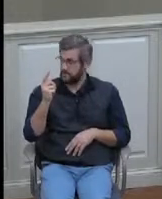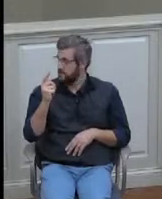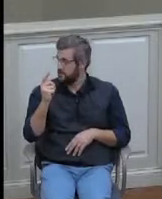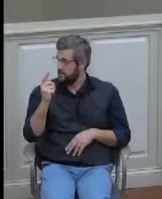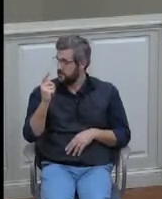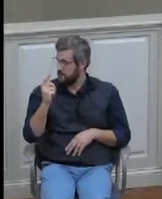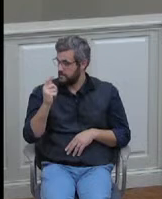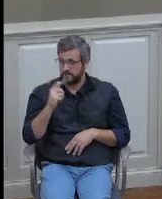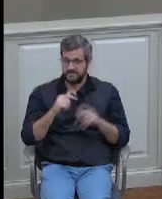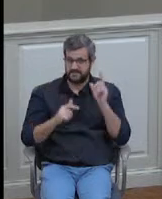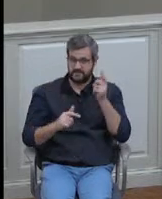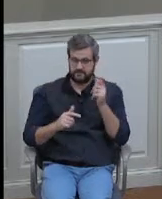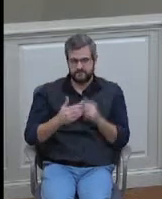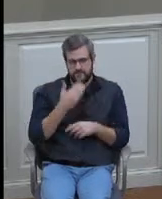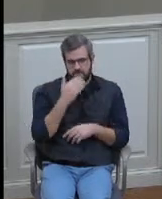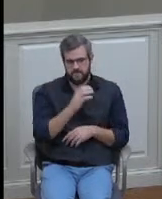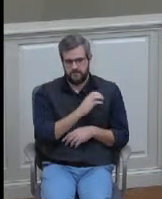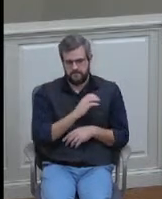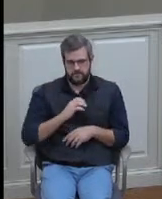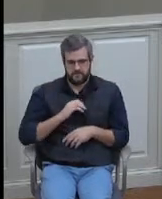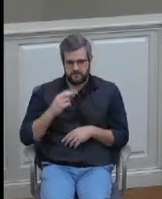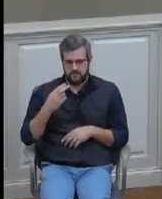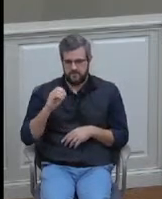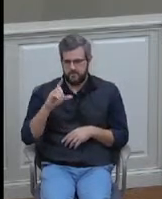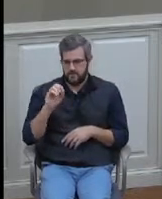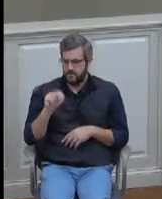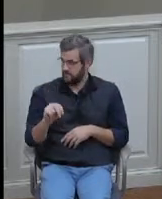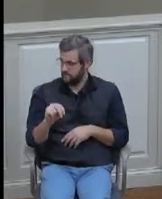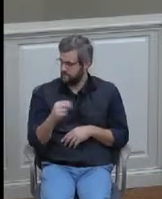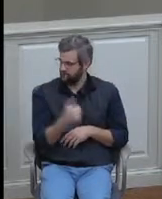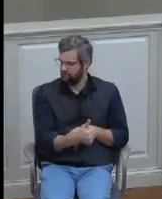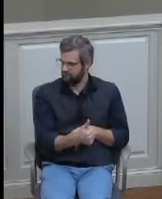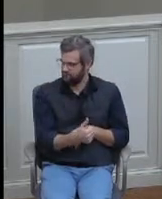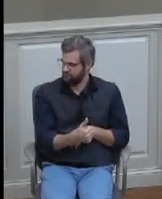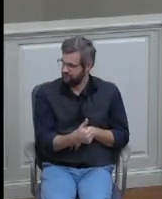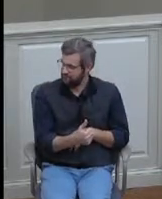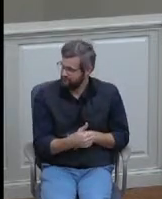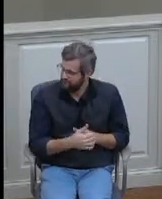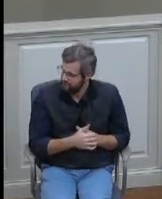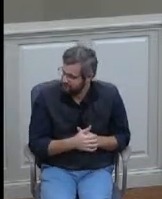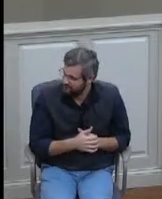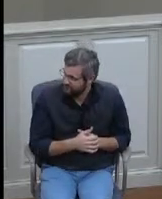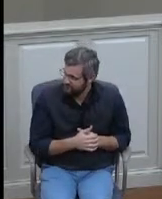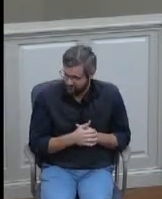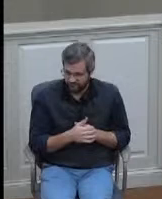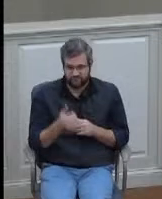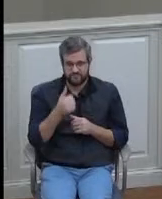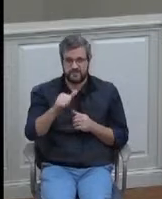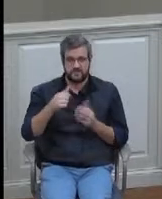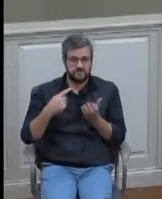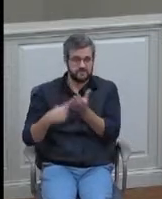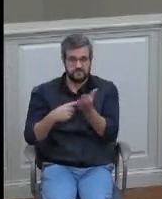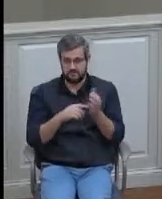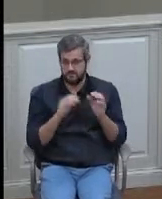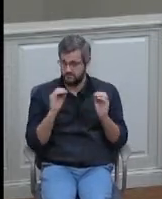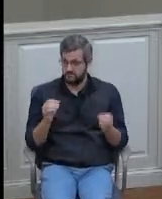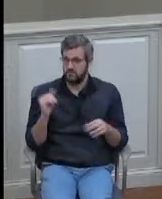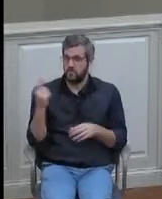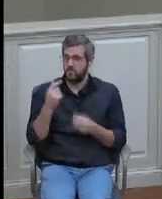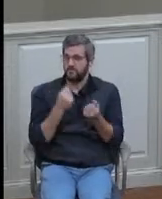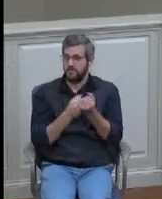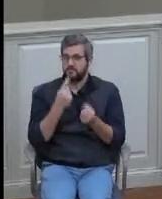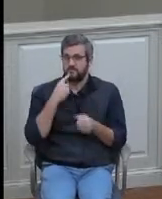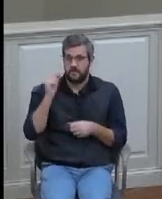Second. Thank you, Commissioner Holland. How about that? Any discussion? Seeing none, all in favor say